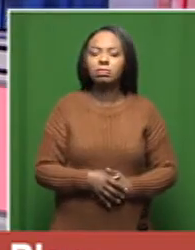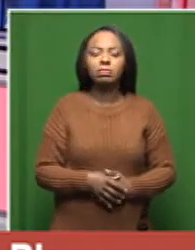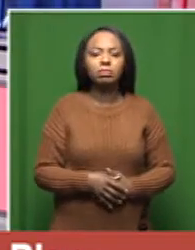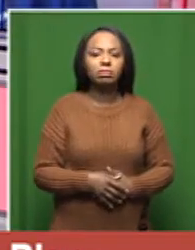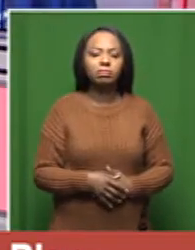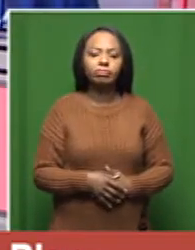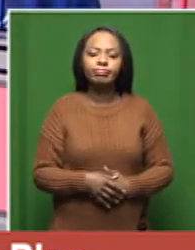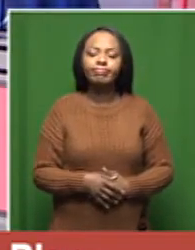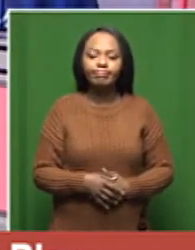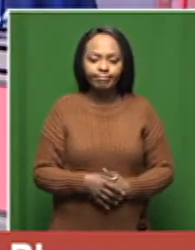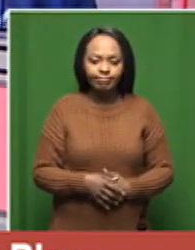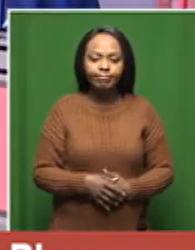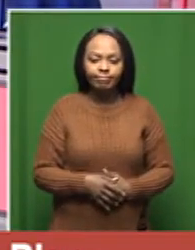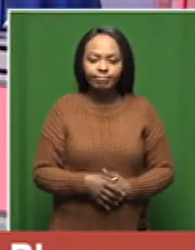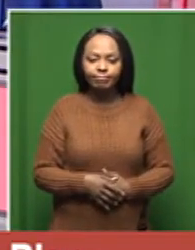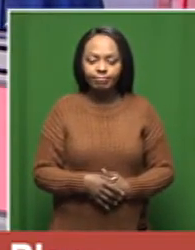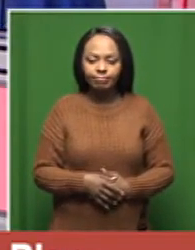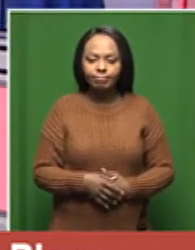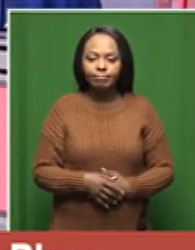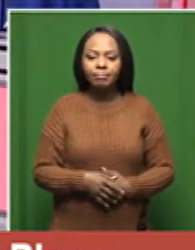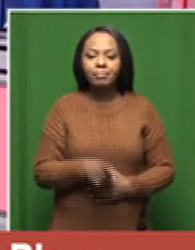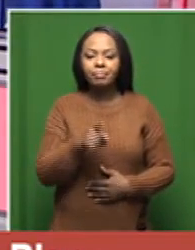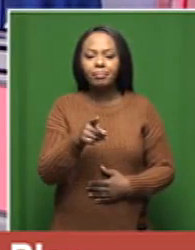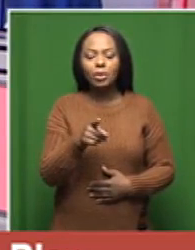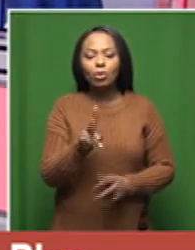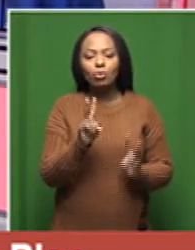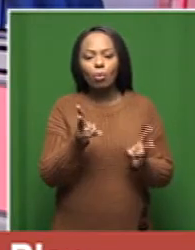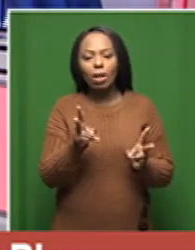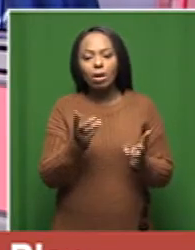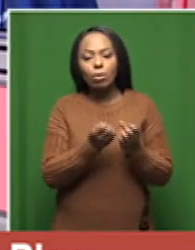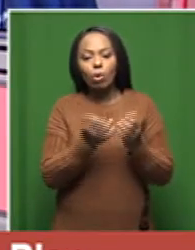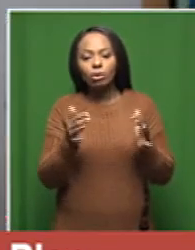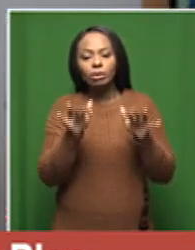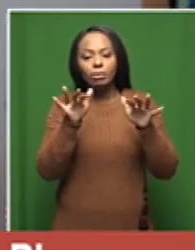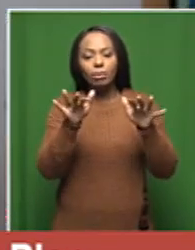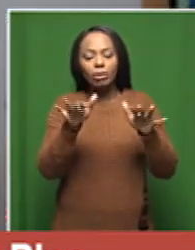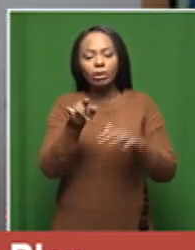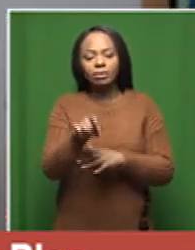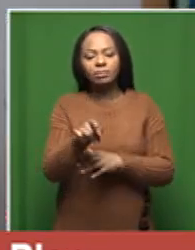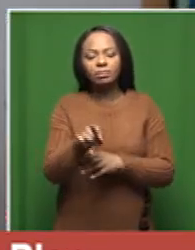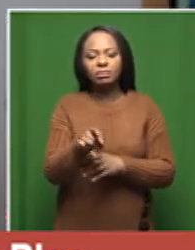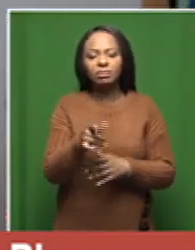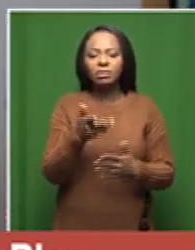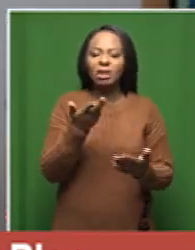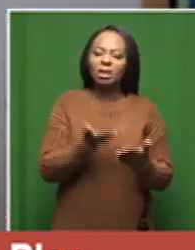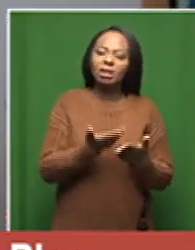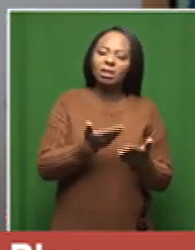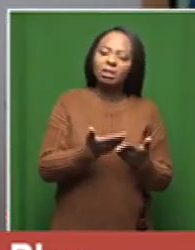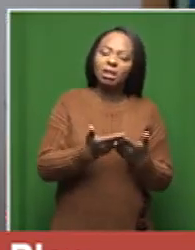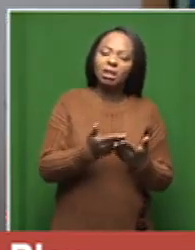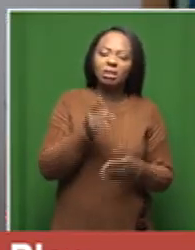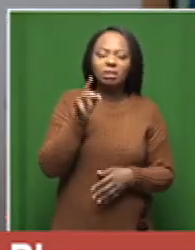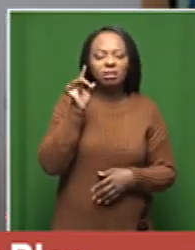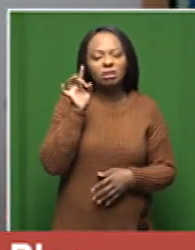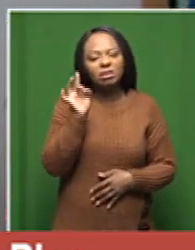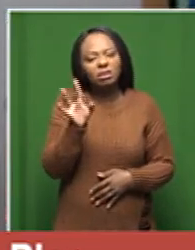Yeah, look, the most common one, and I think probably most people will get some tenderness, maybe a bit of pain at